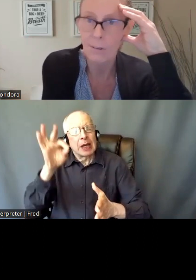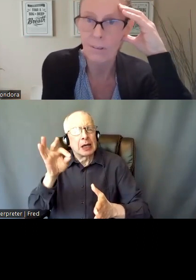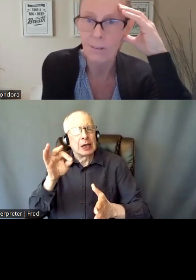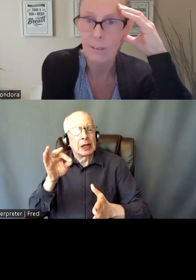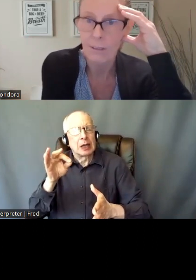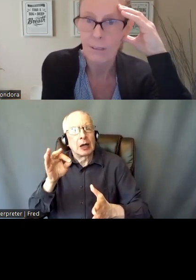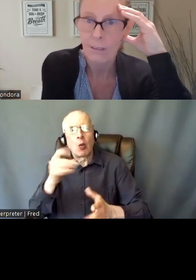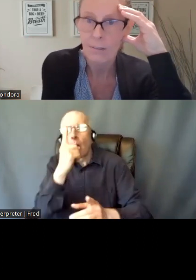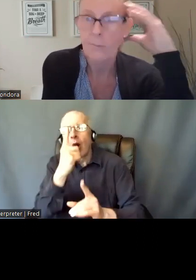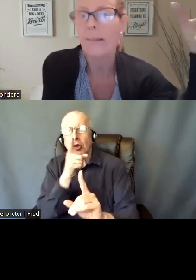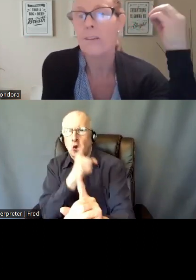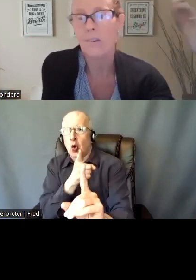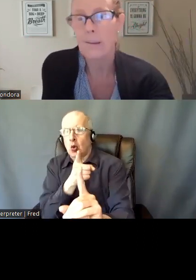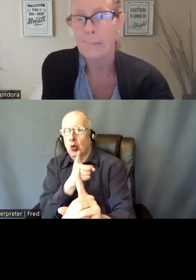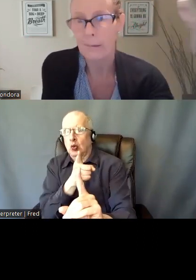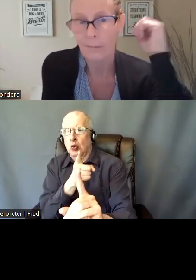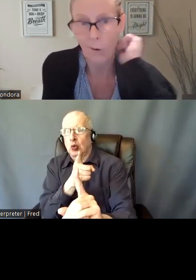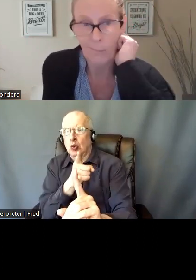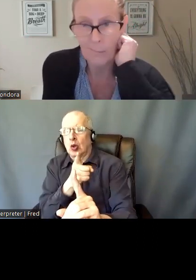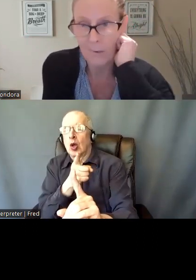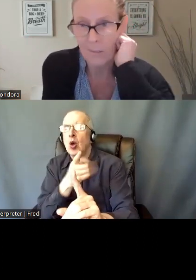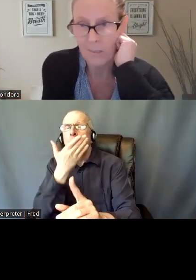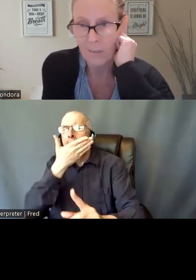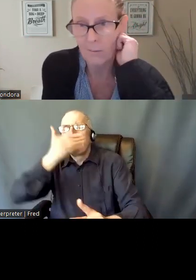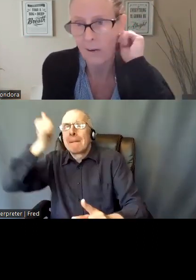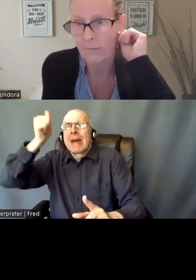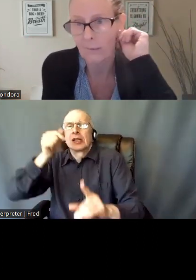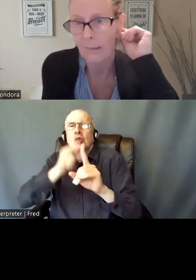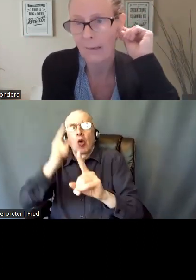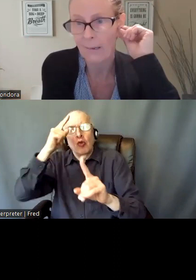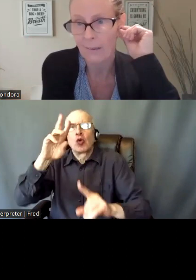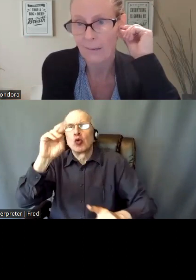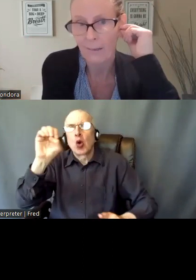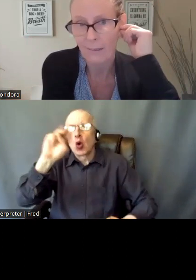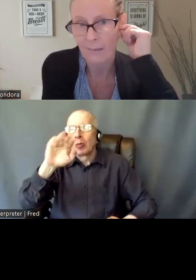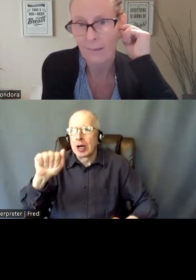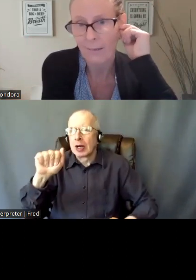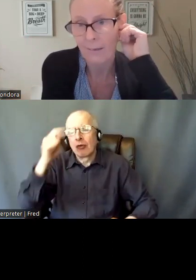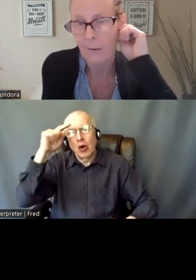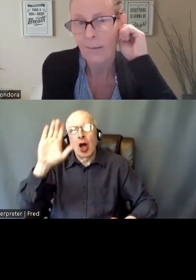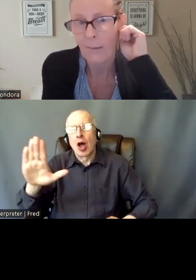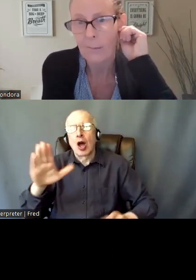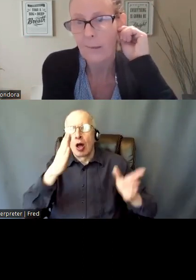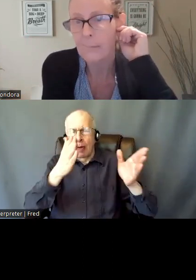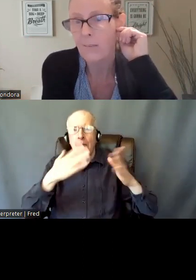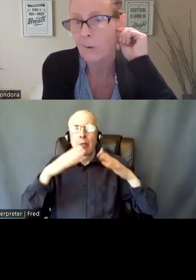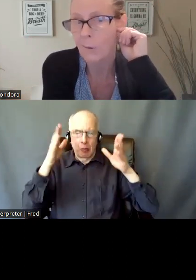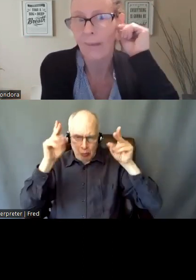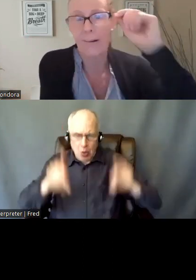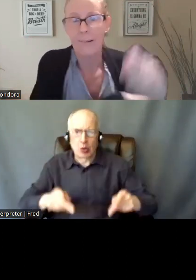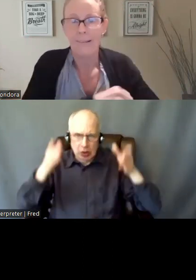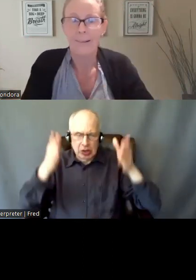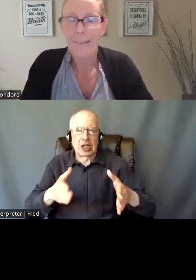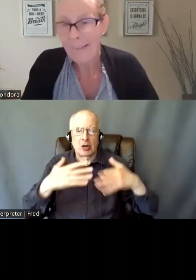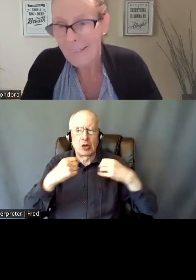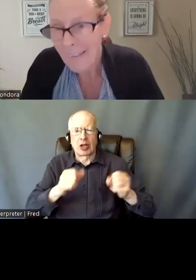best goal to really shape Roma's person-centered recovery plan? What do you think would be the best goal